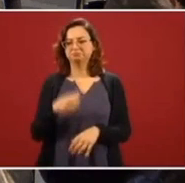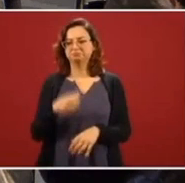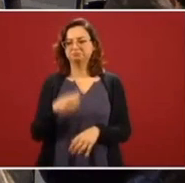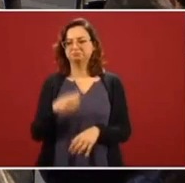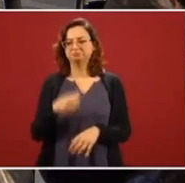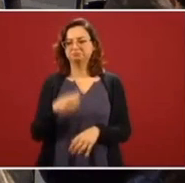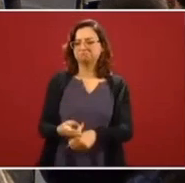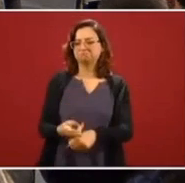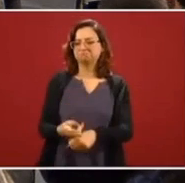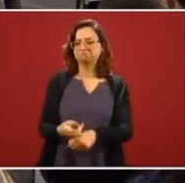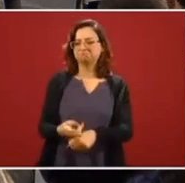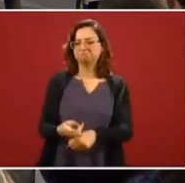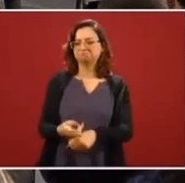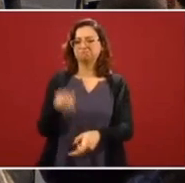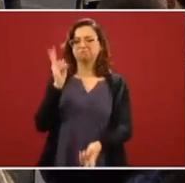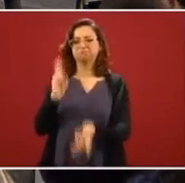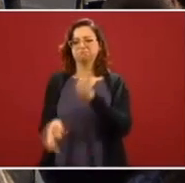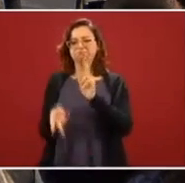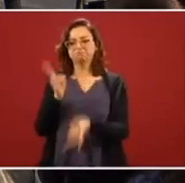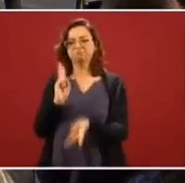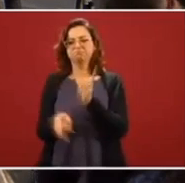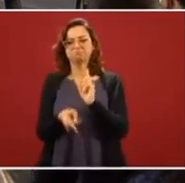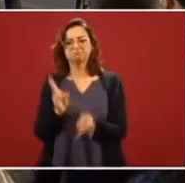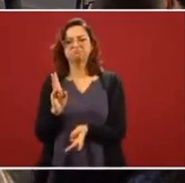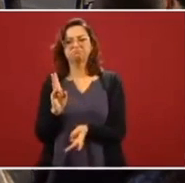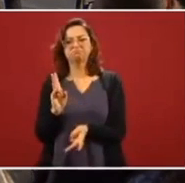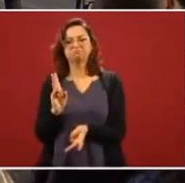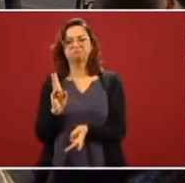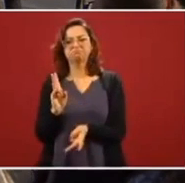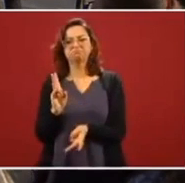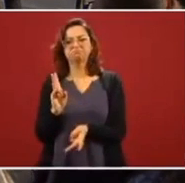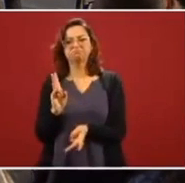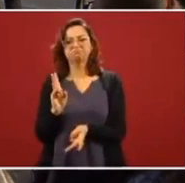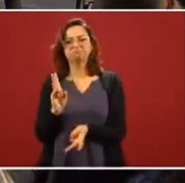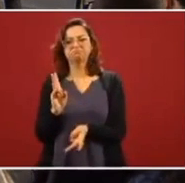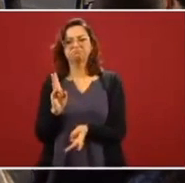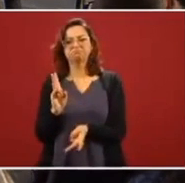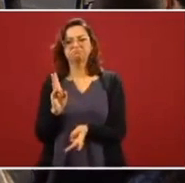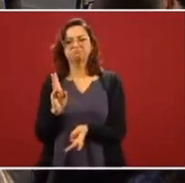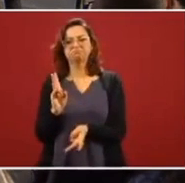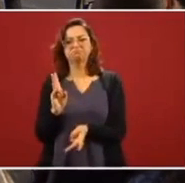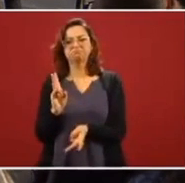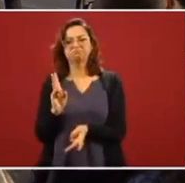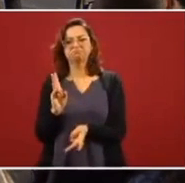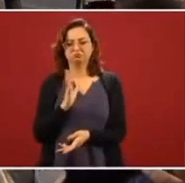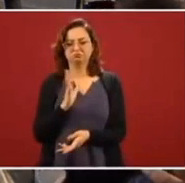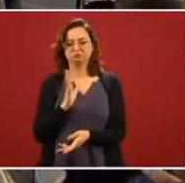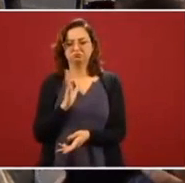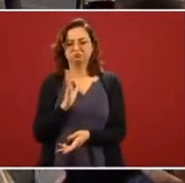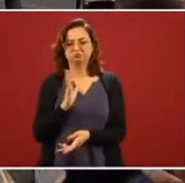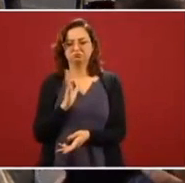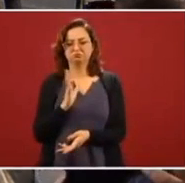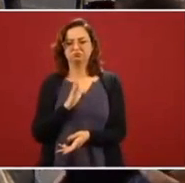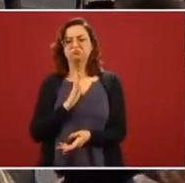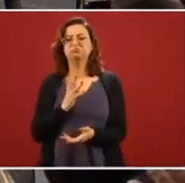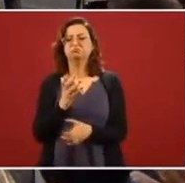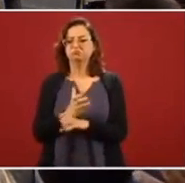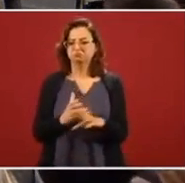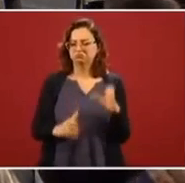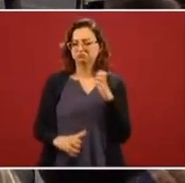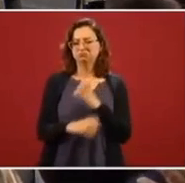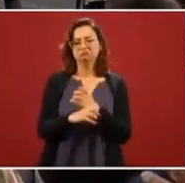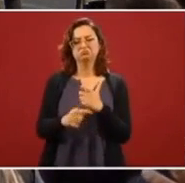the secretaries. y sí se están haciendo cosas And yes, we are doing things. y vamos a